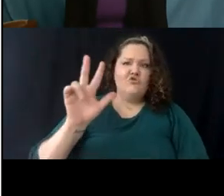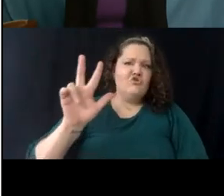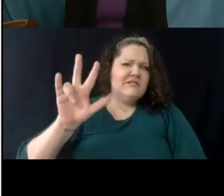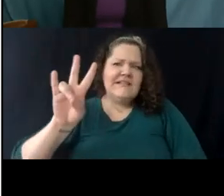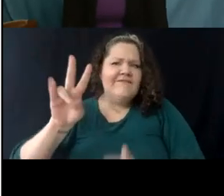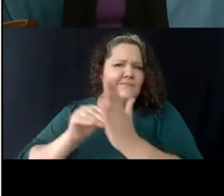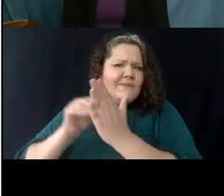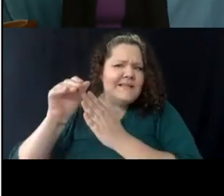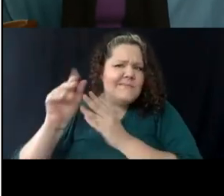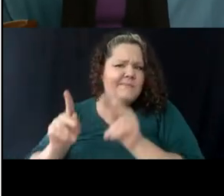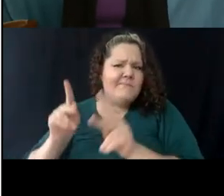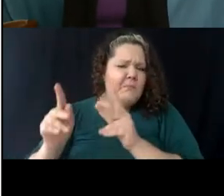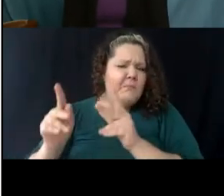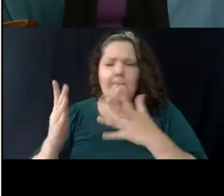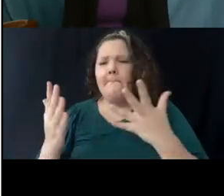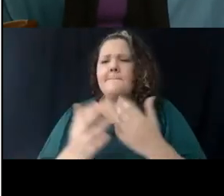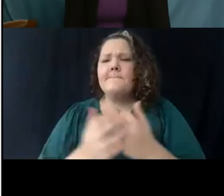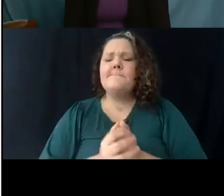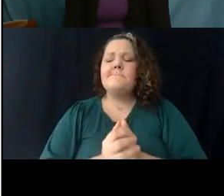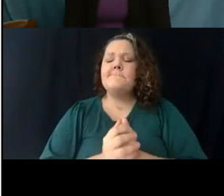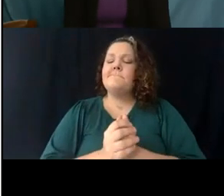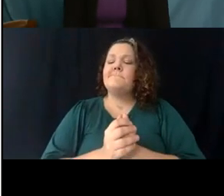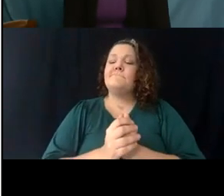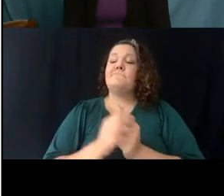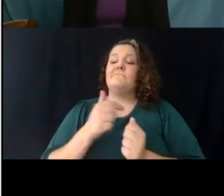22% actually is about